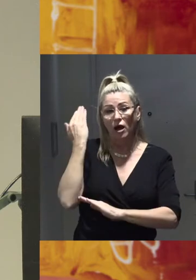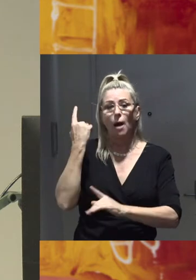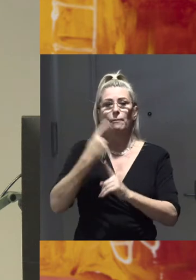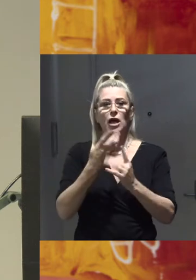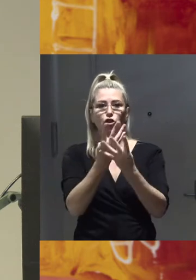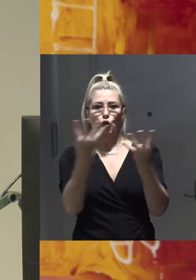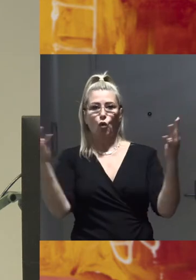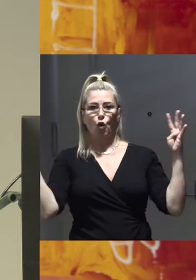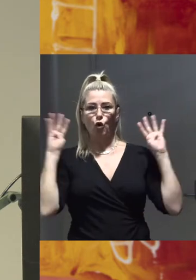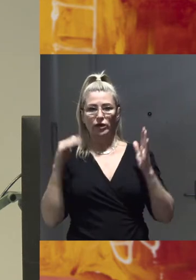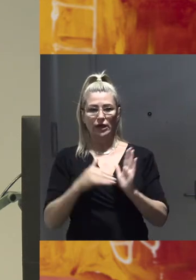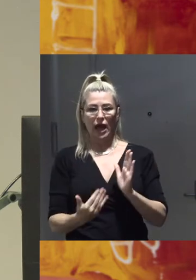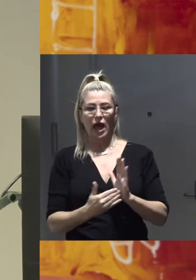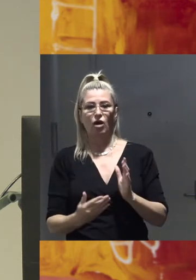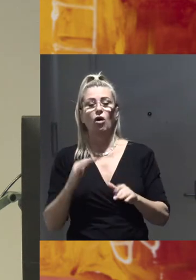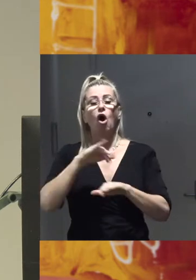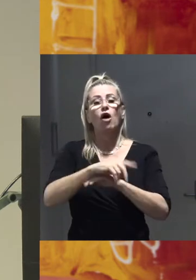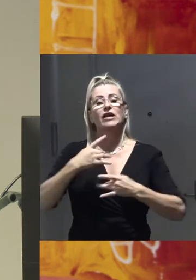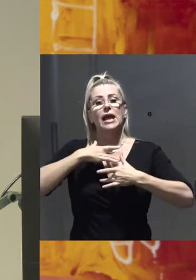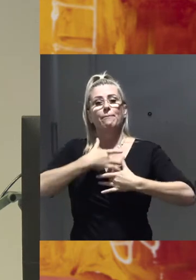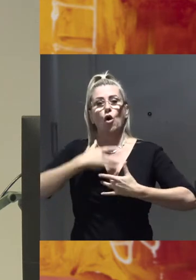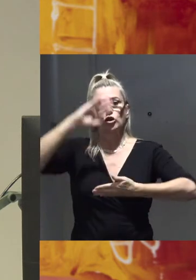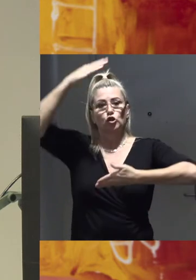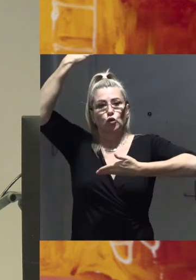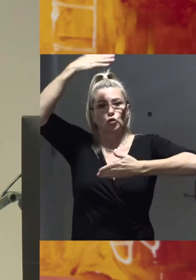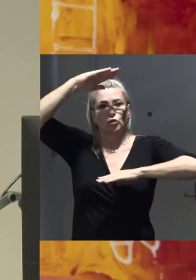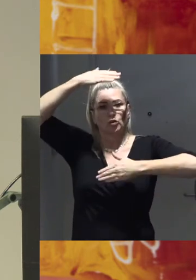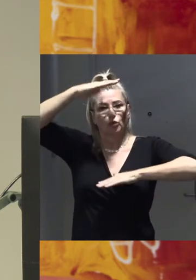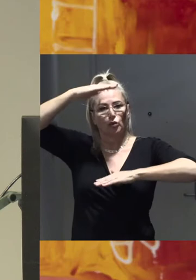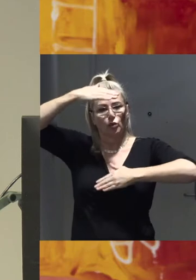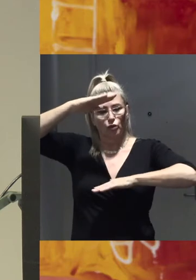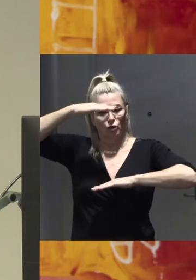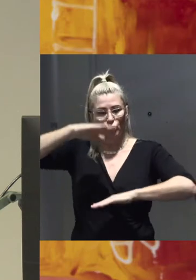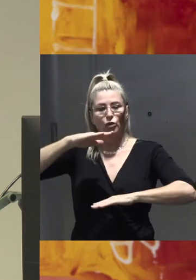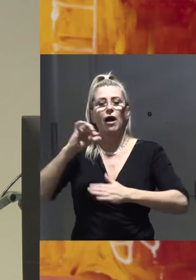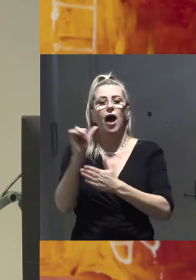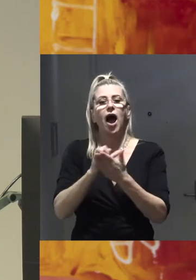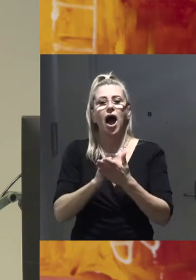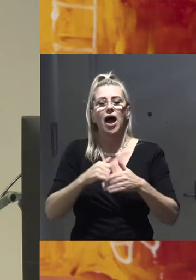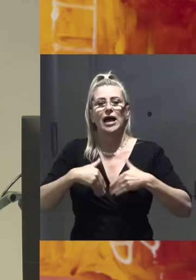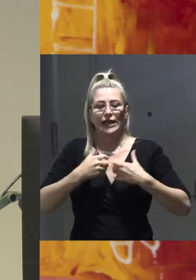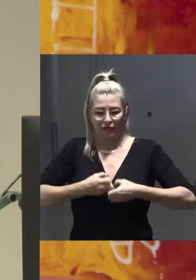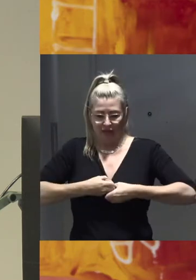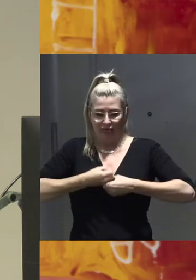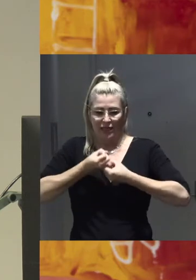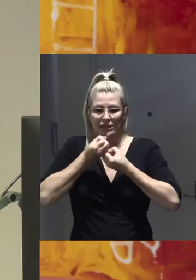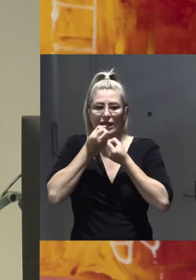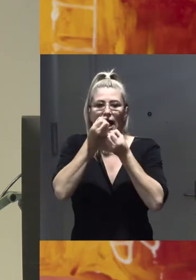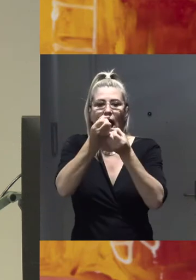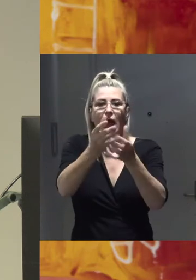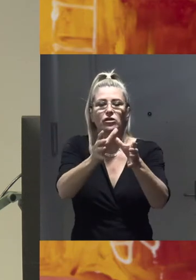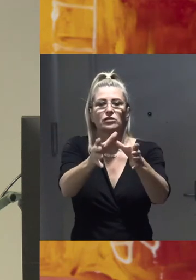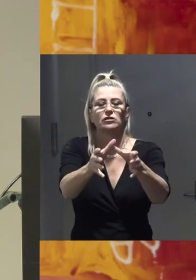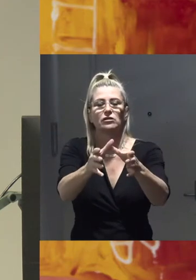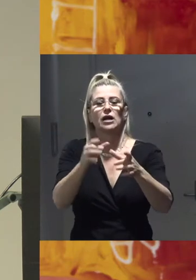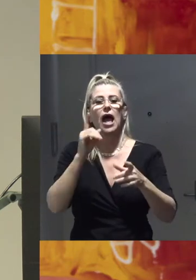From an emotional regulation perspective, art allows one to externalize experiences and complex, painful and